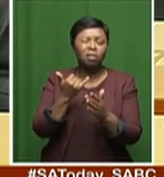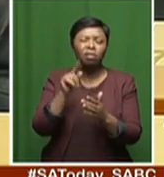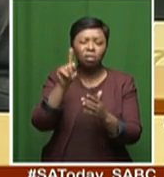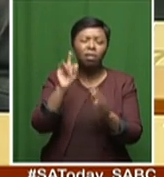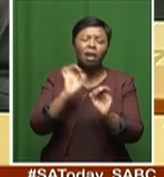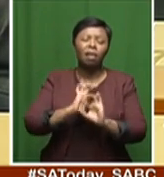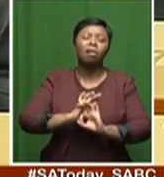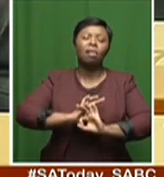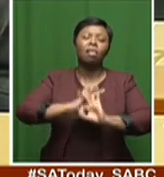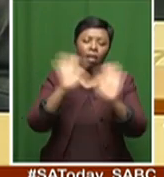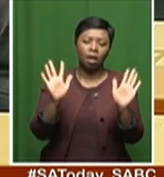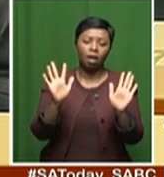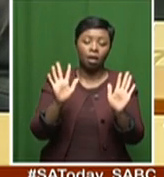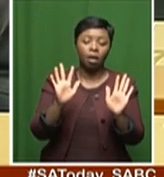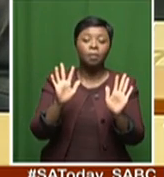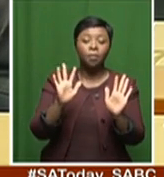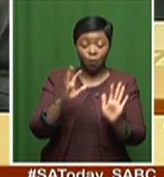our own explanation